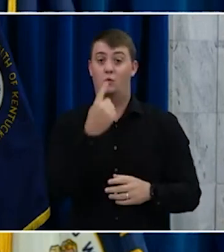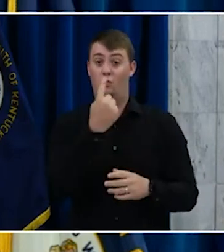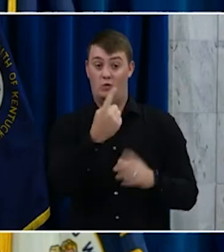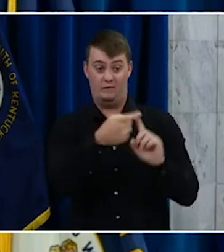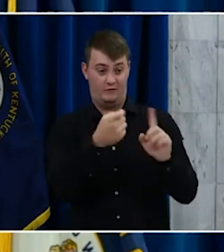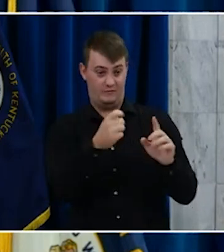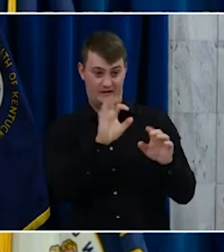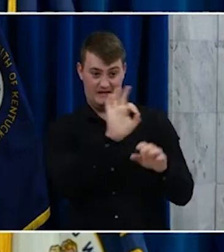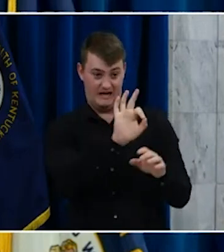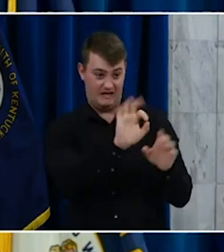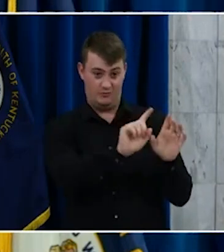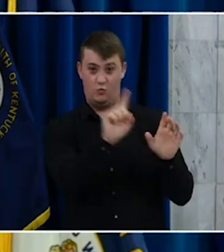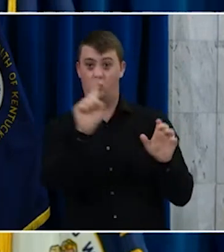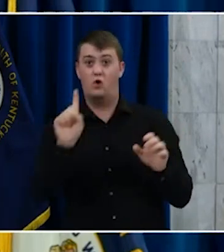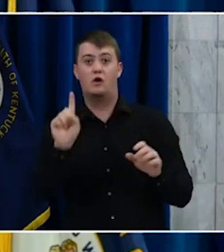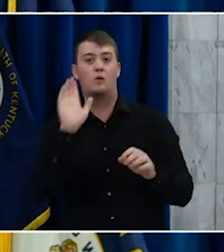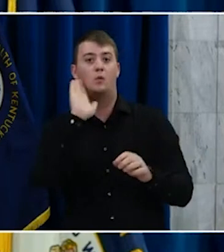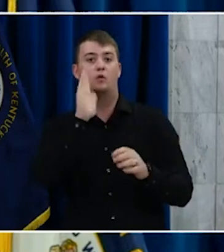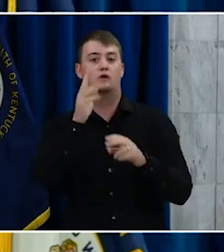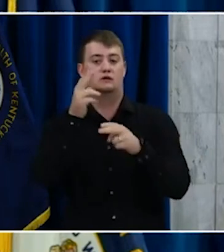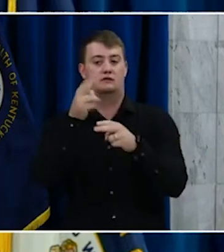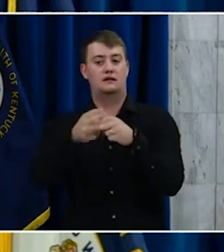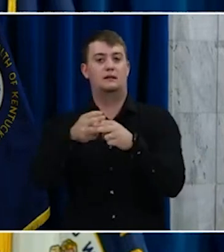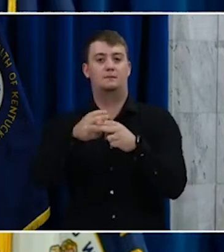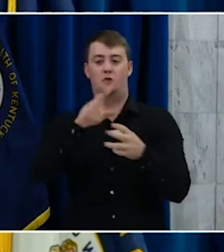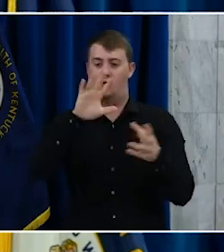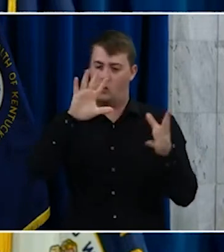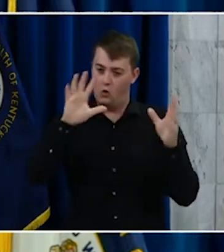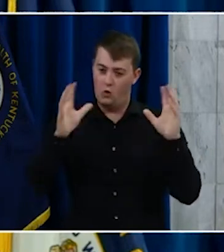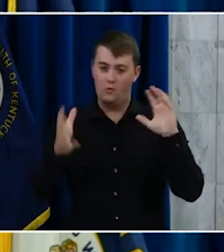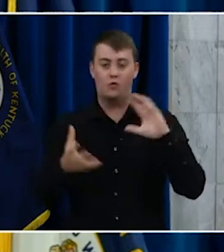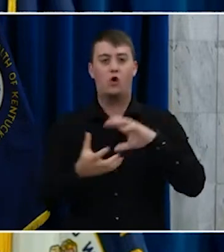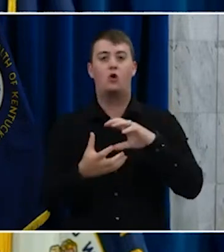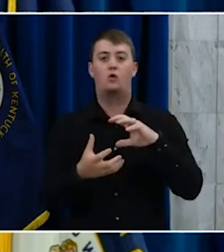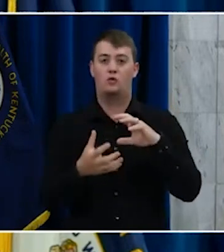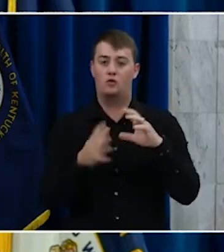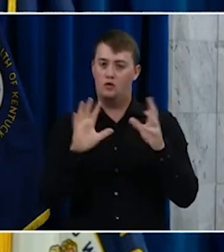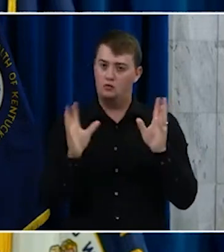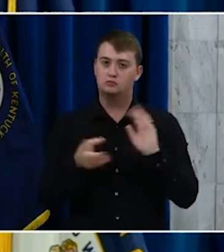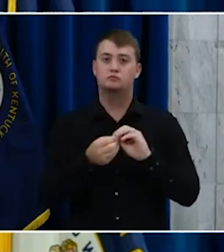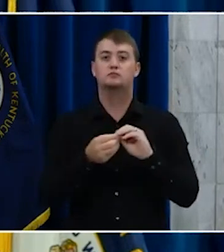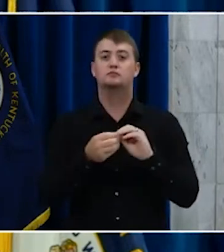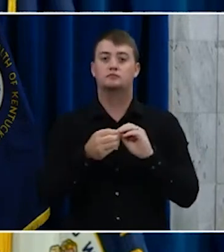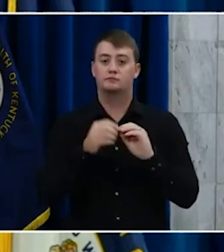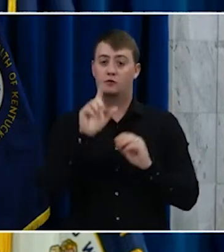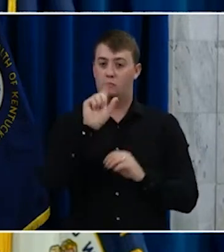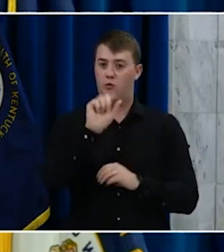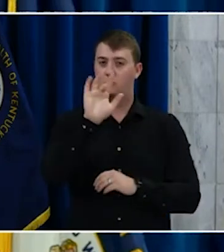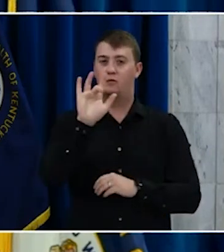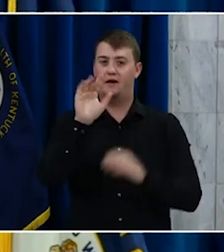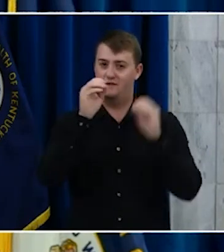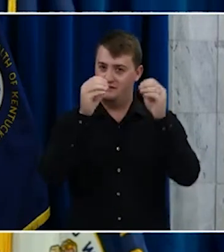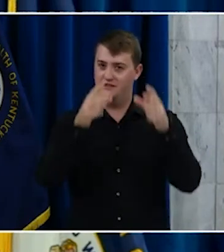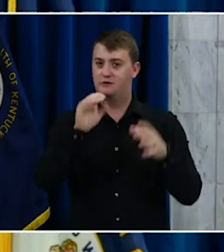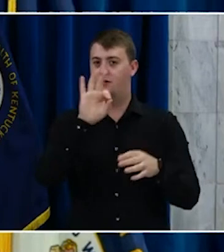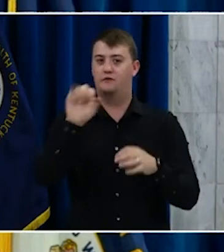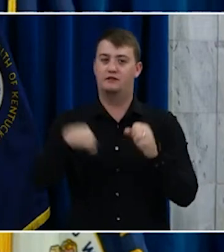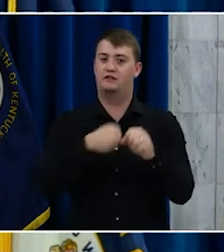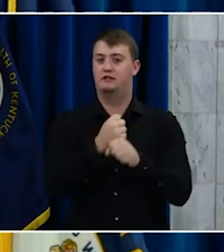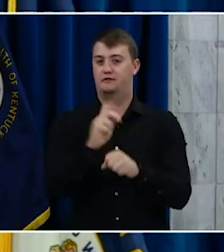honored here today is about to be named the overall 2025 Kentucky Teacher of the